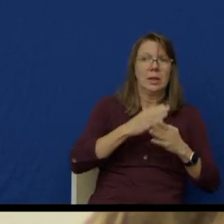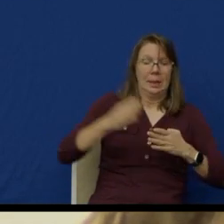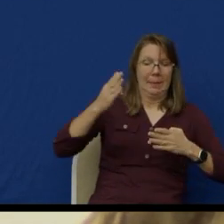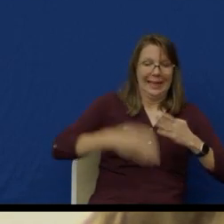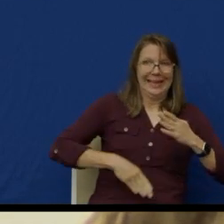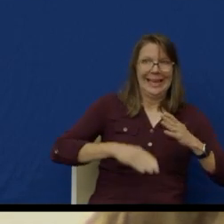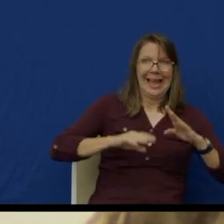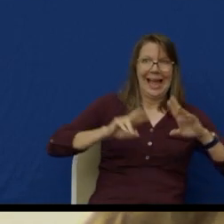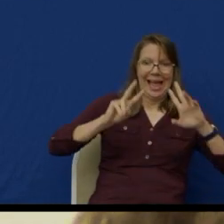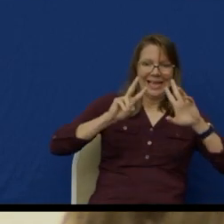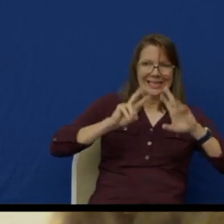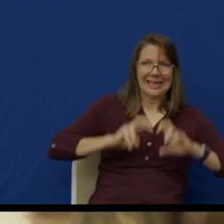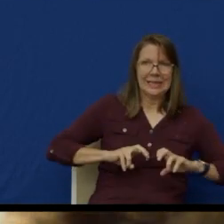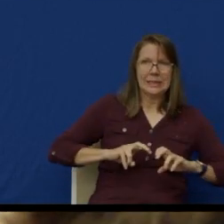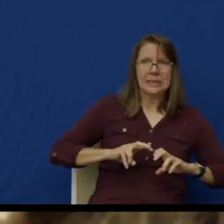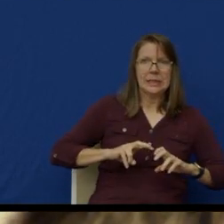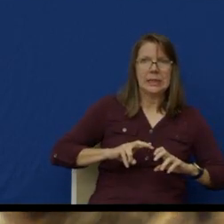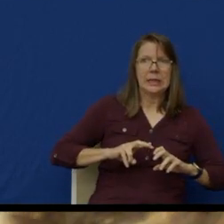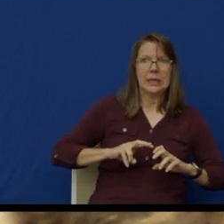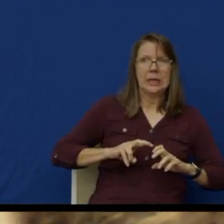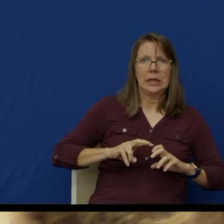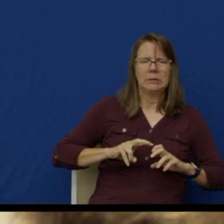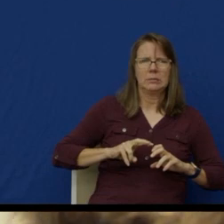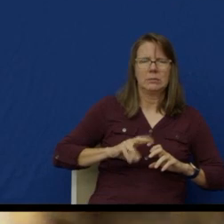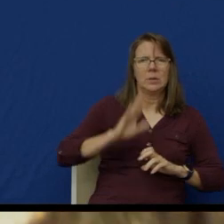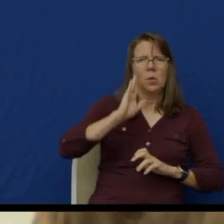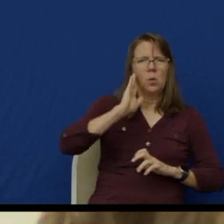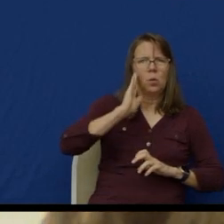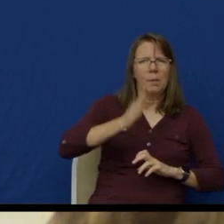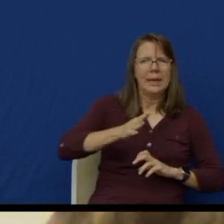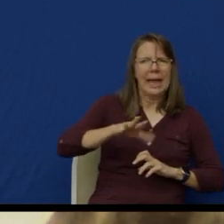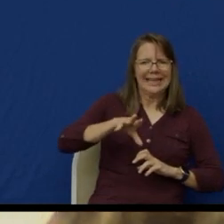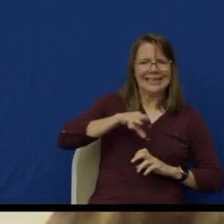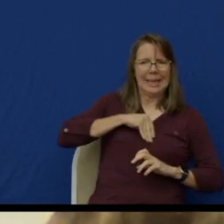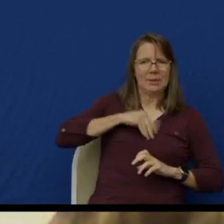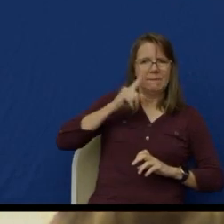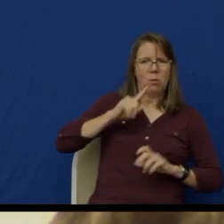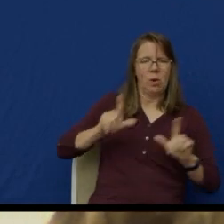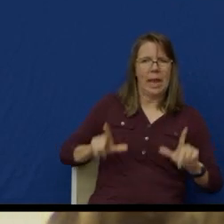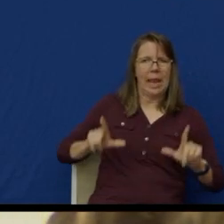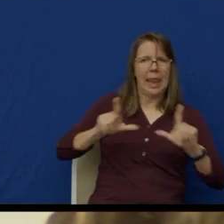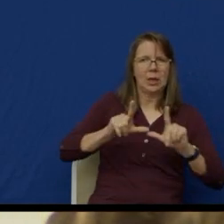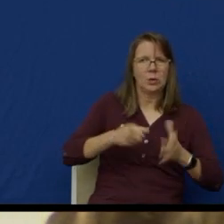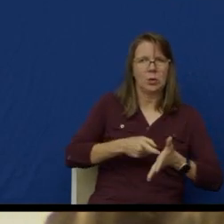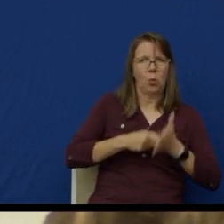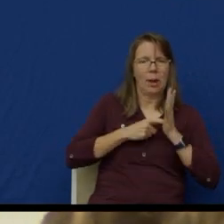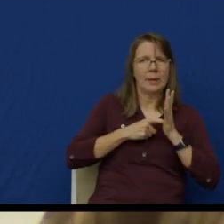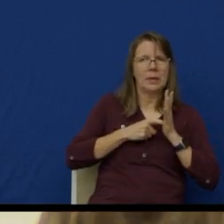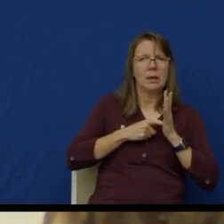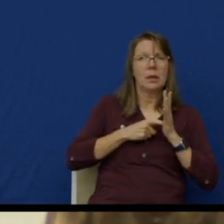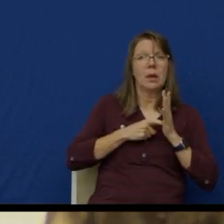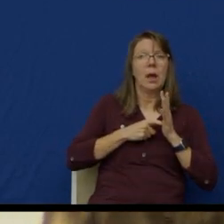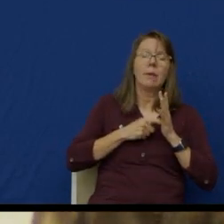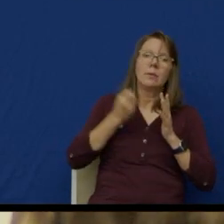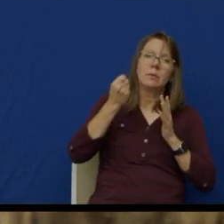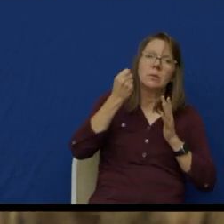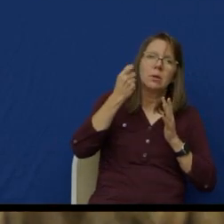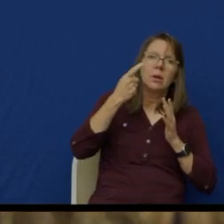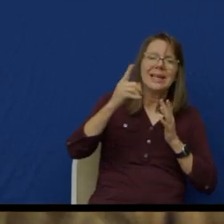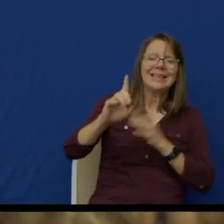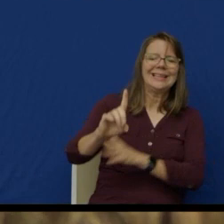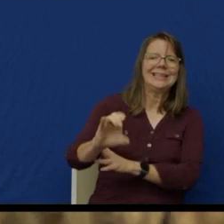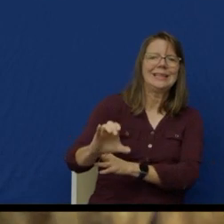is going to be accepted for their licensure requirements. Naturally, in December, at the December